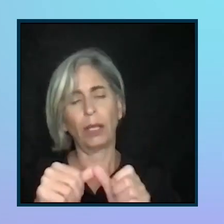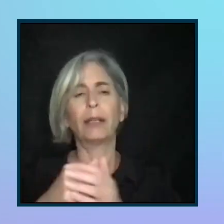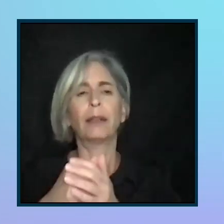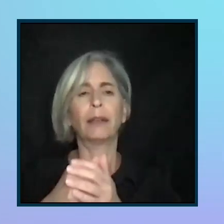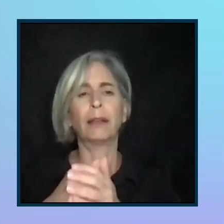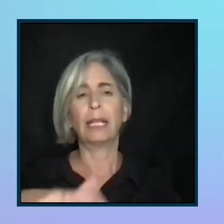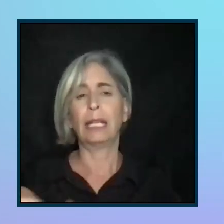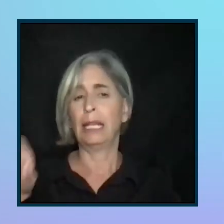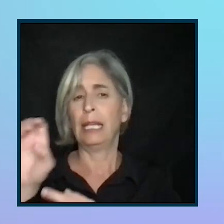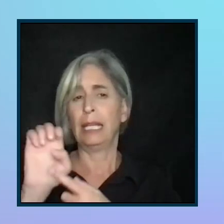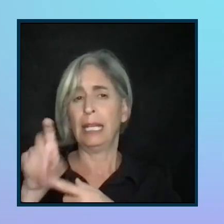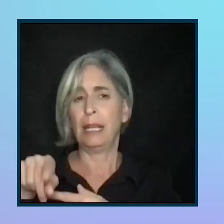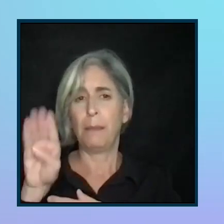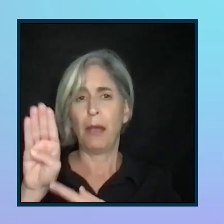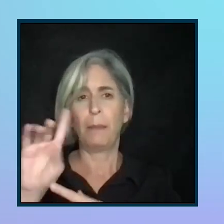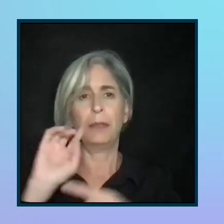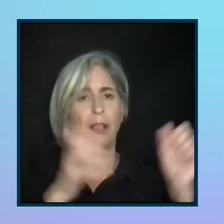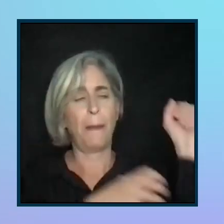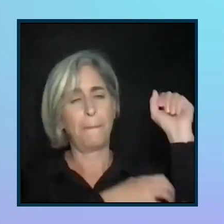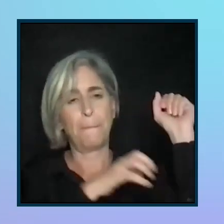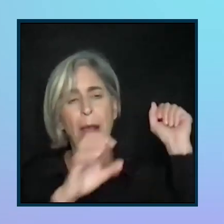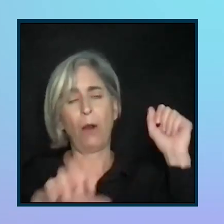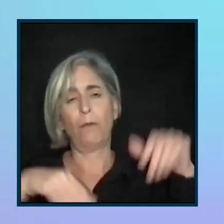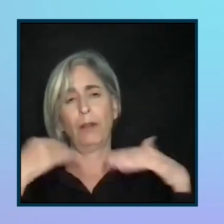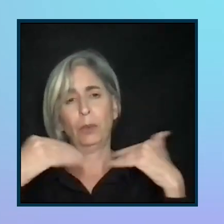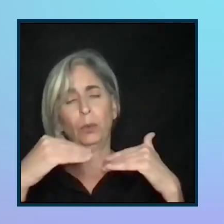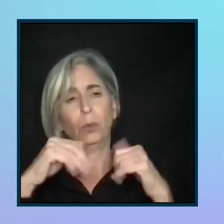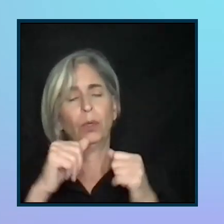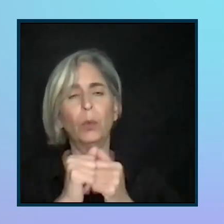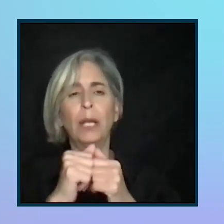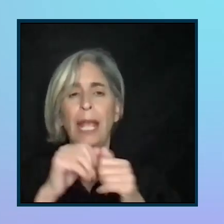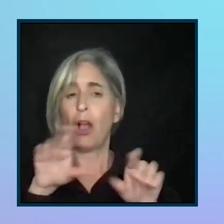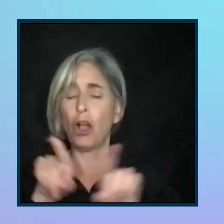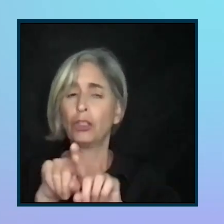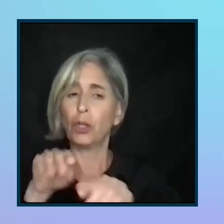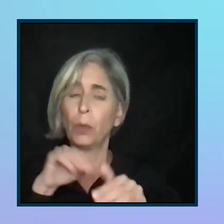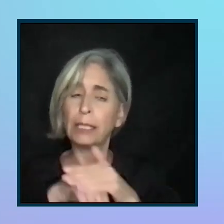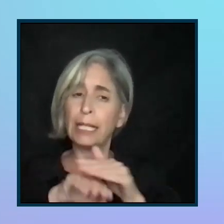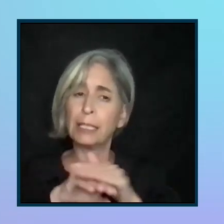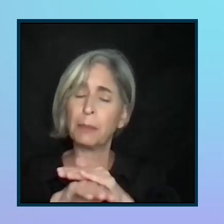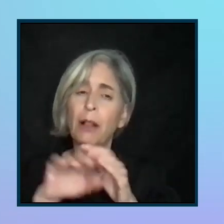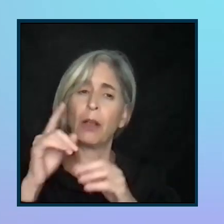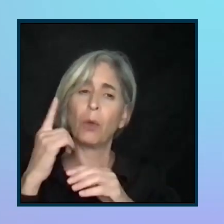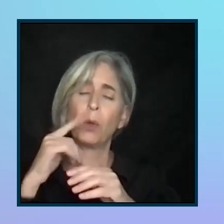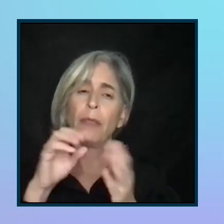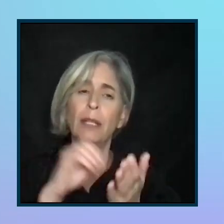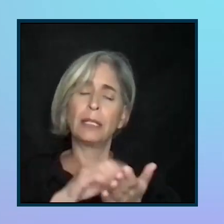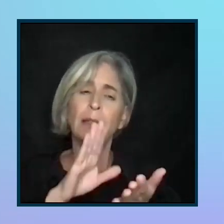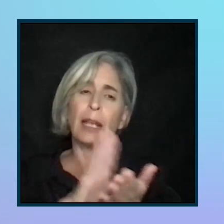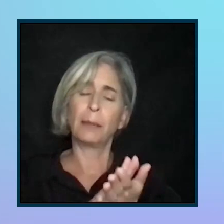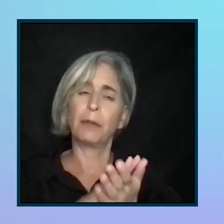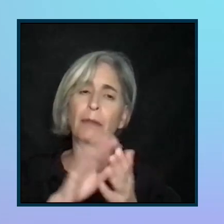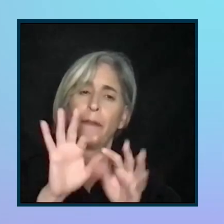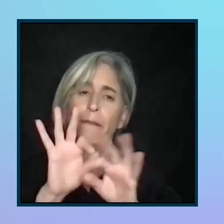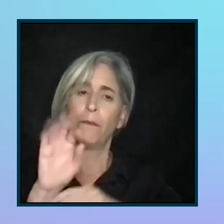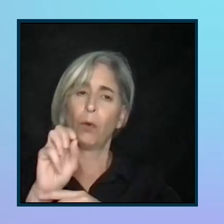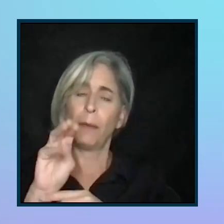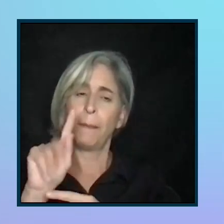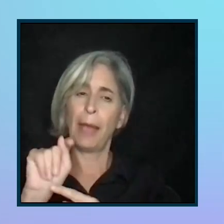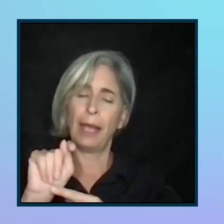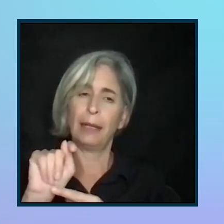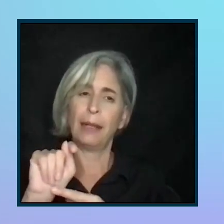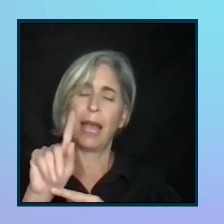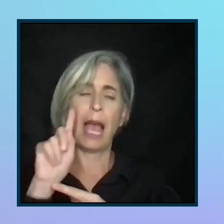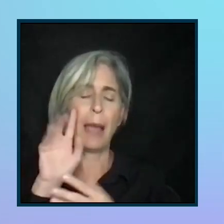that EPUB is quite powerful from the standpoint of an accessible document format. I believe that it